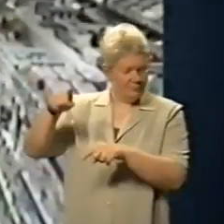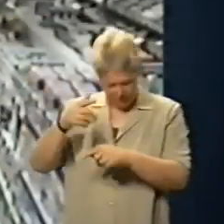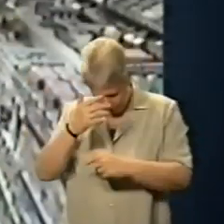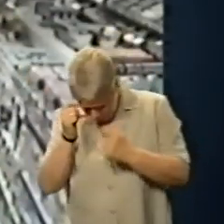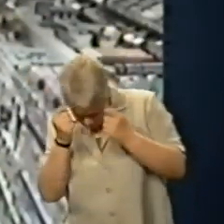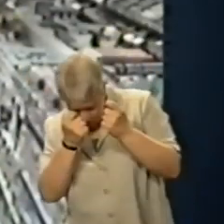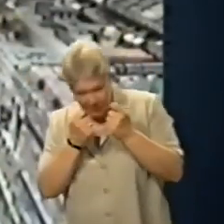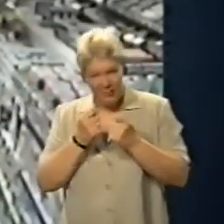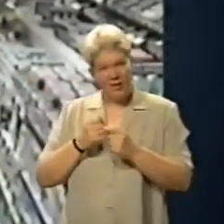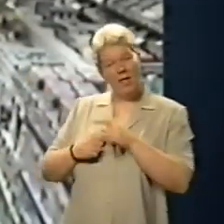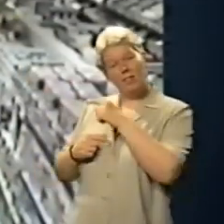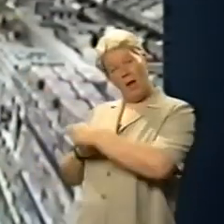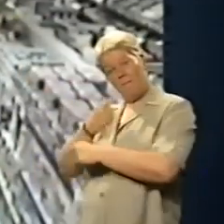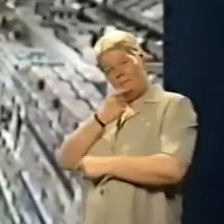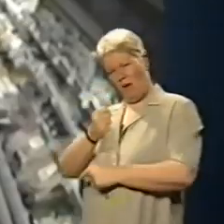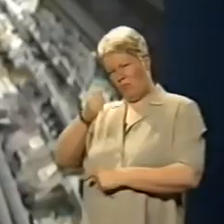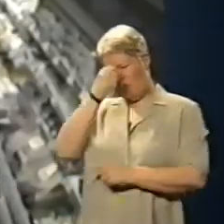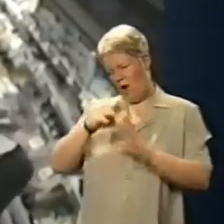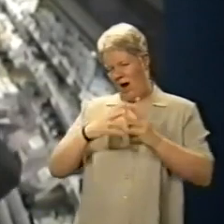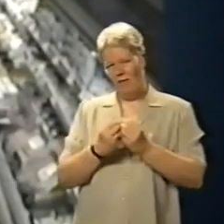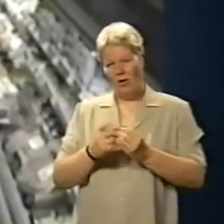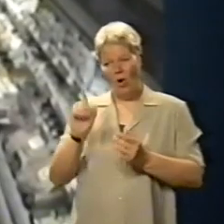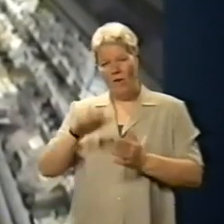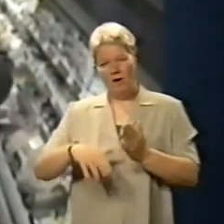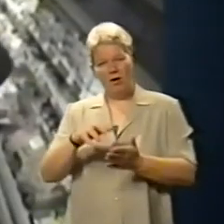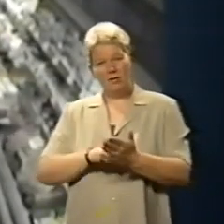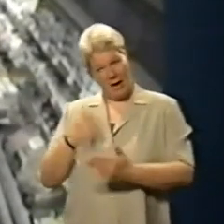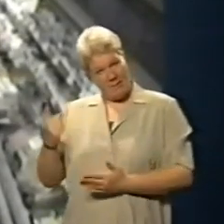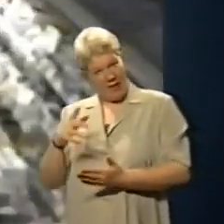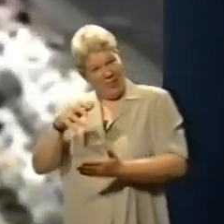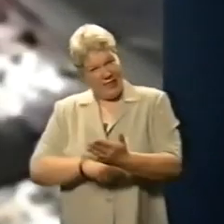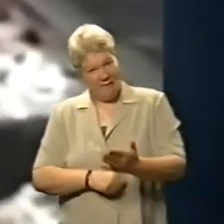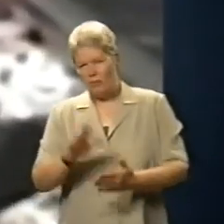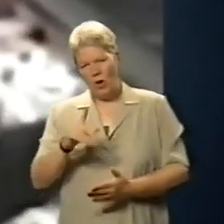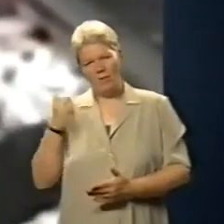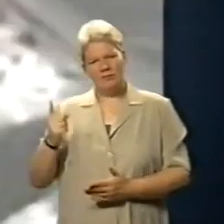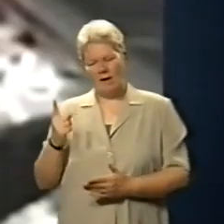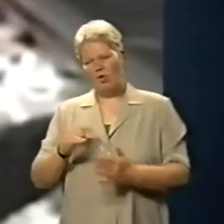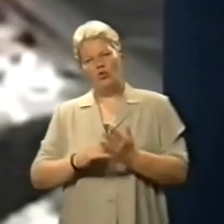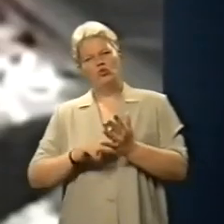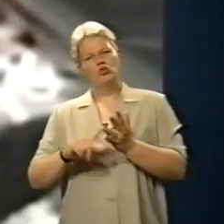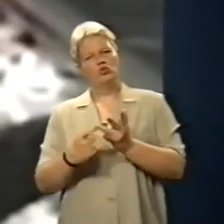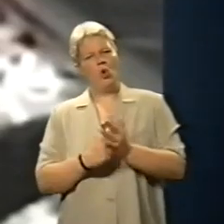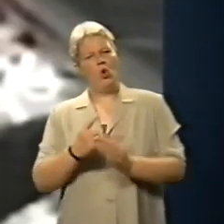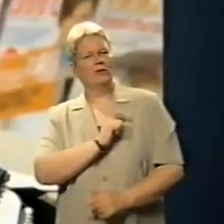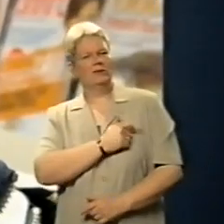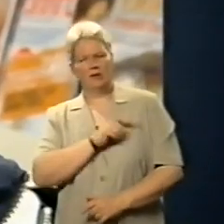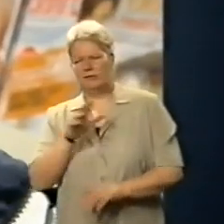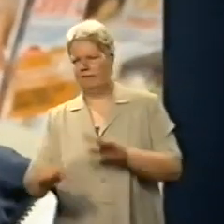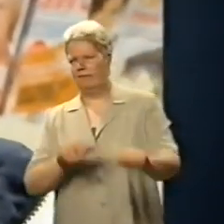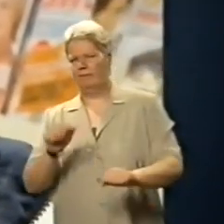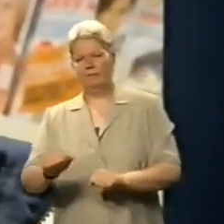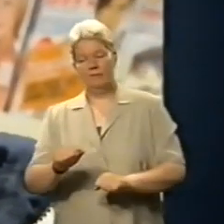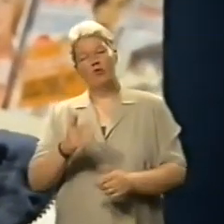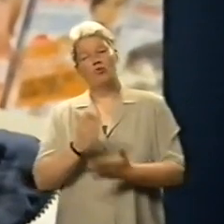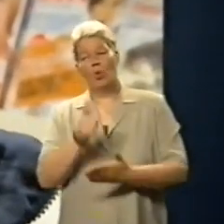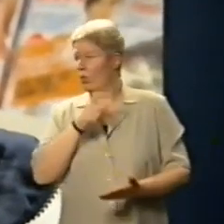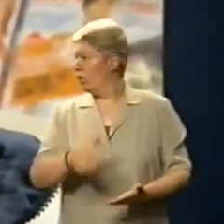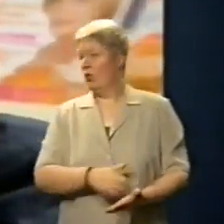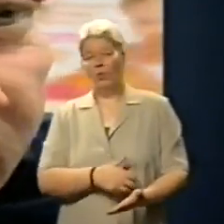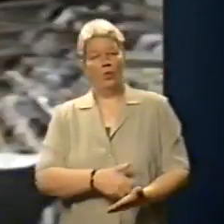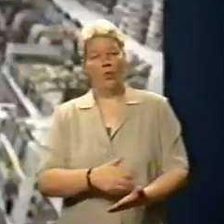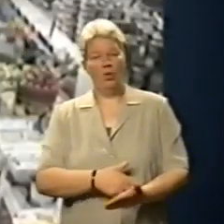This man knows everything about stealing. But he's not a thief, he's a store detective. The shoplifters don't worry about